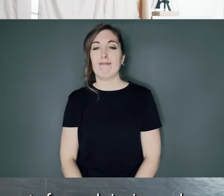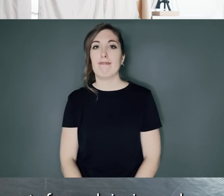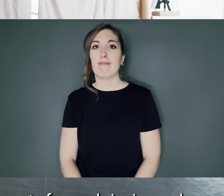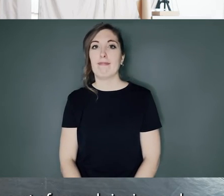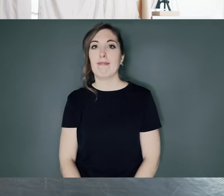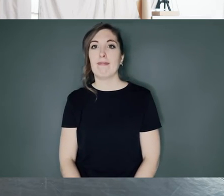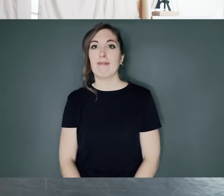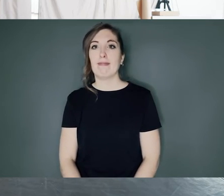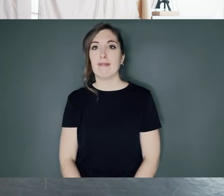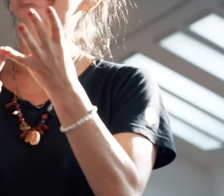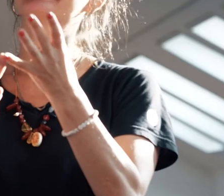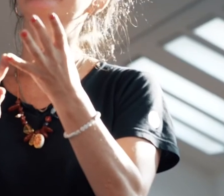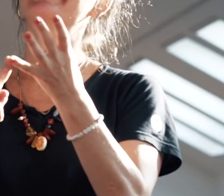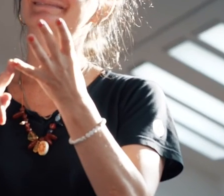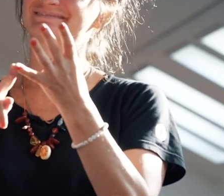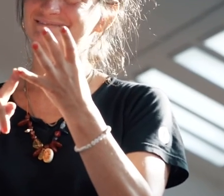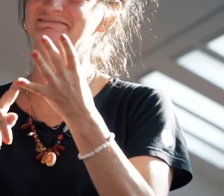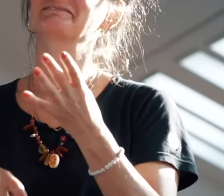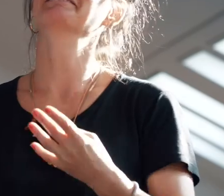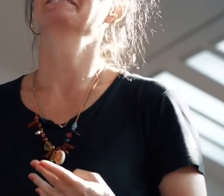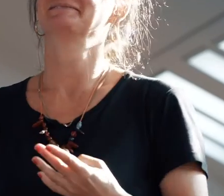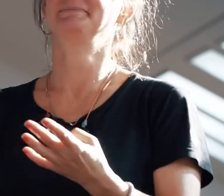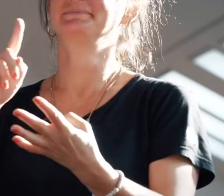also part of my work too.